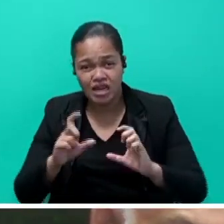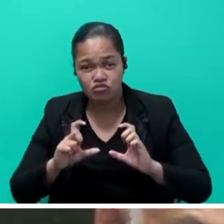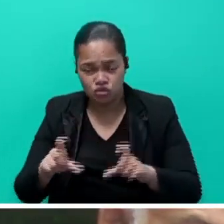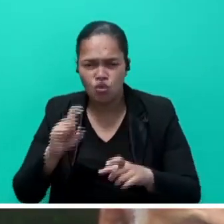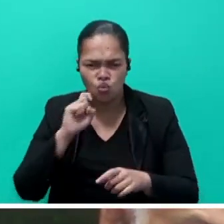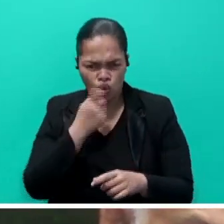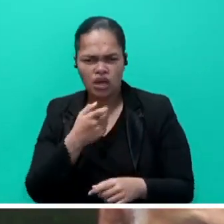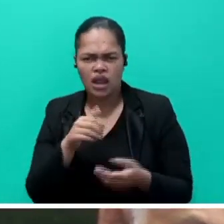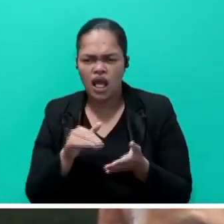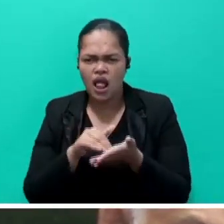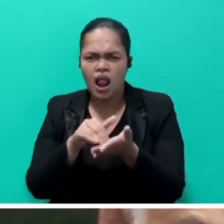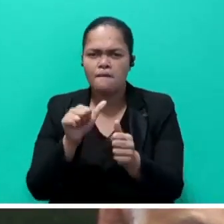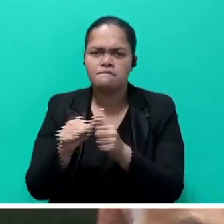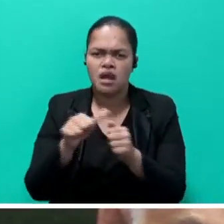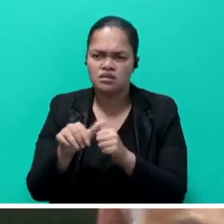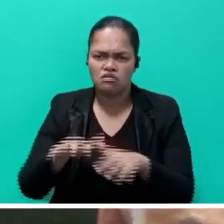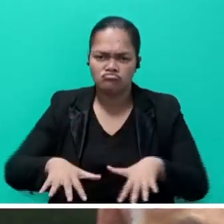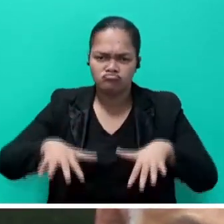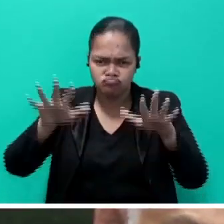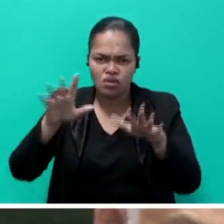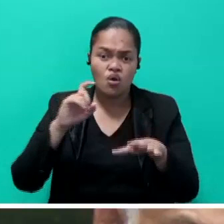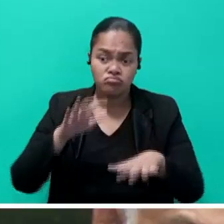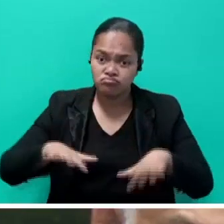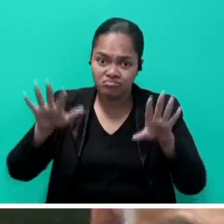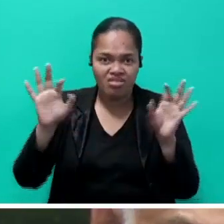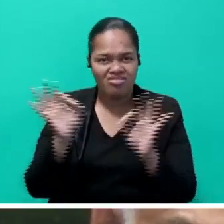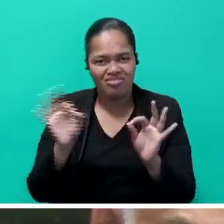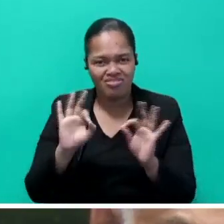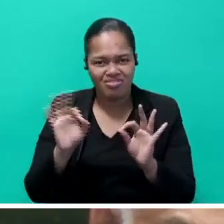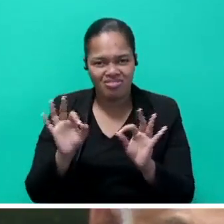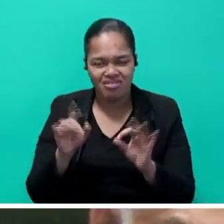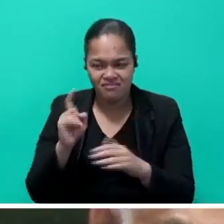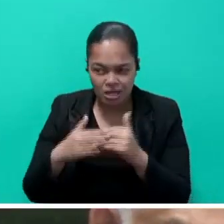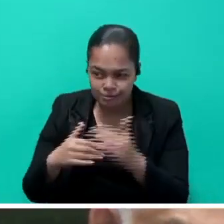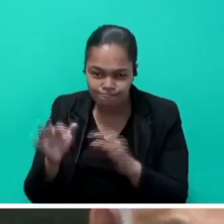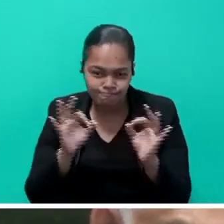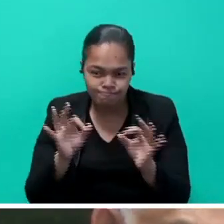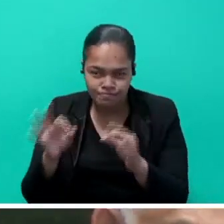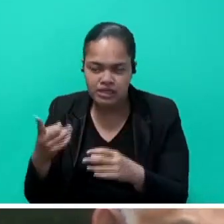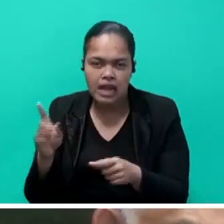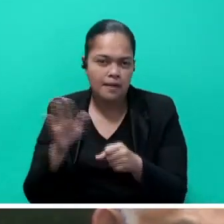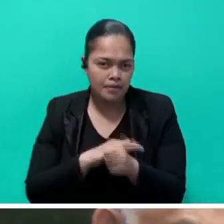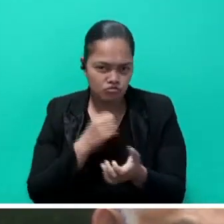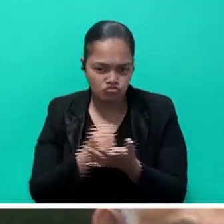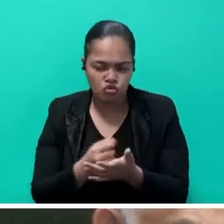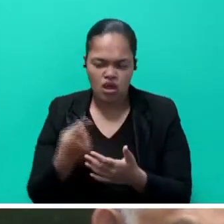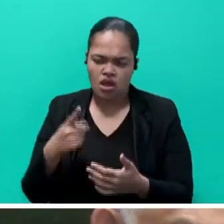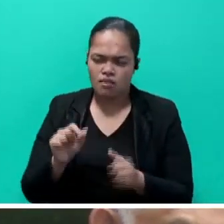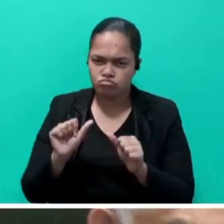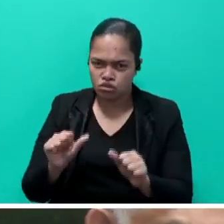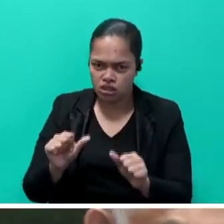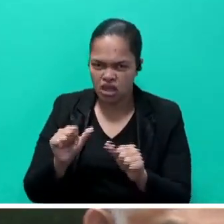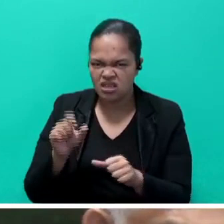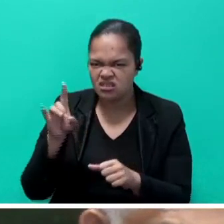ways. It will reduce flooding events, as well as ensuring the protection of livelihoods and